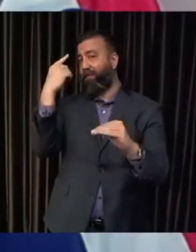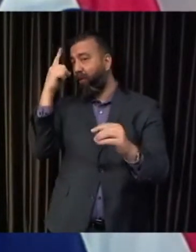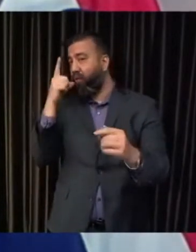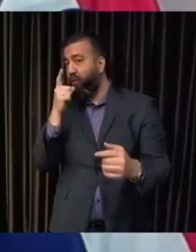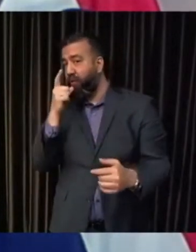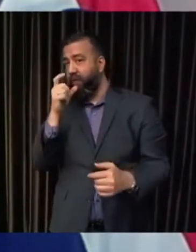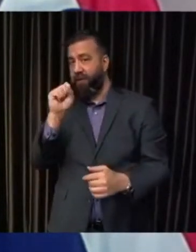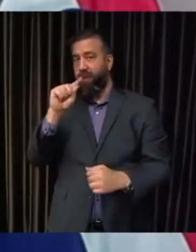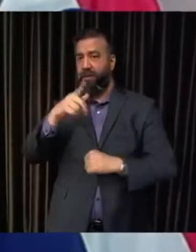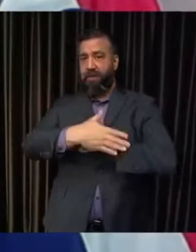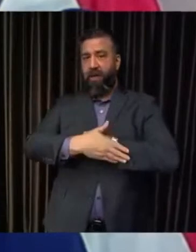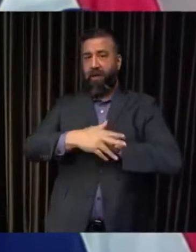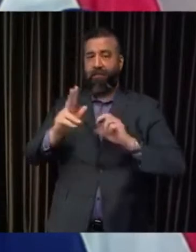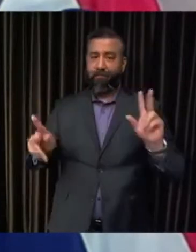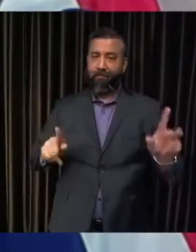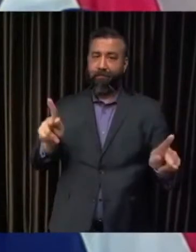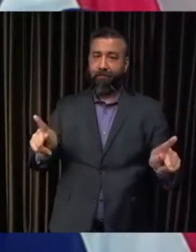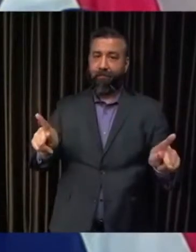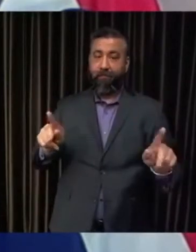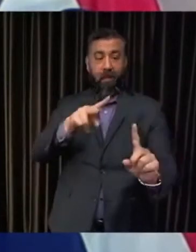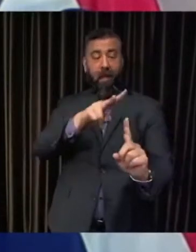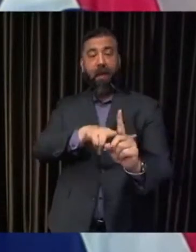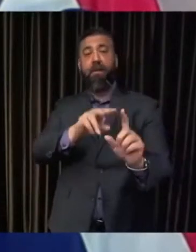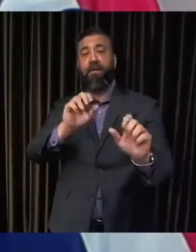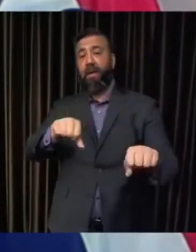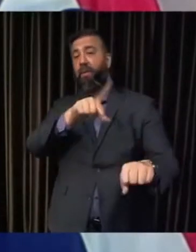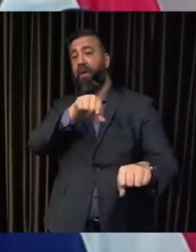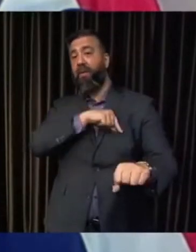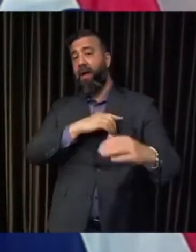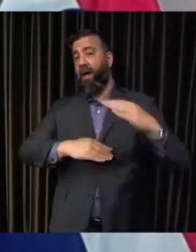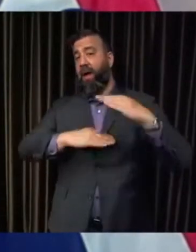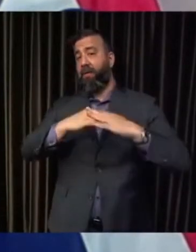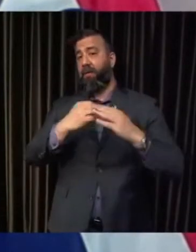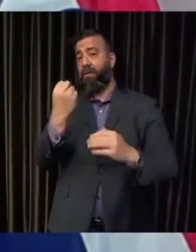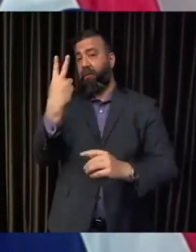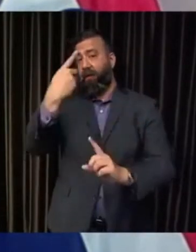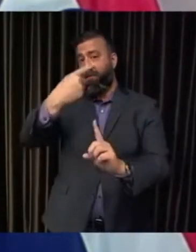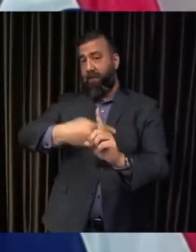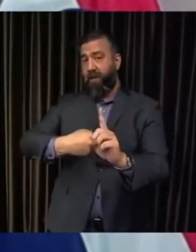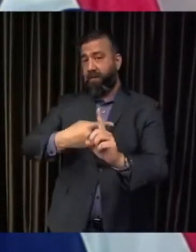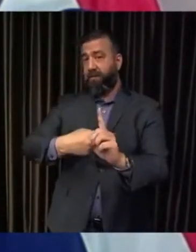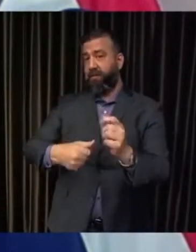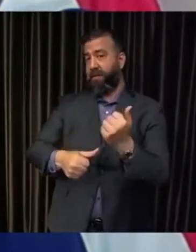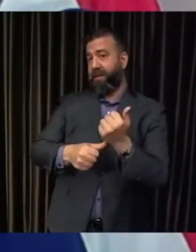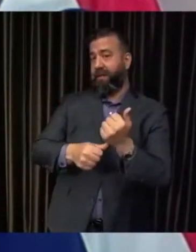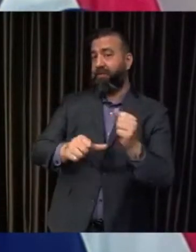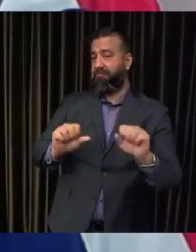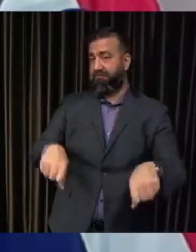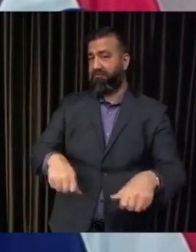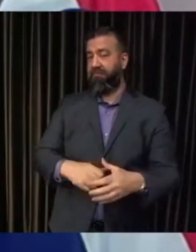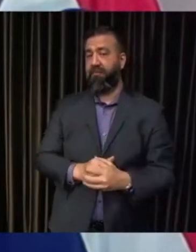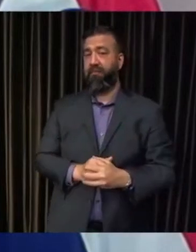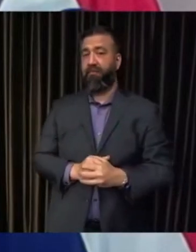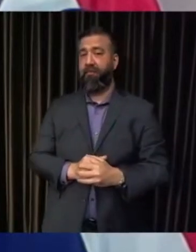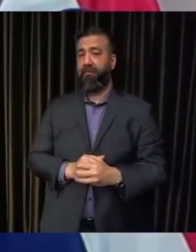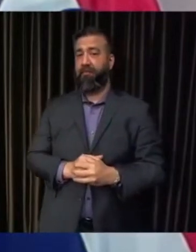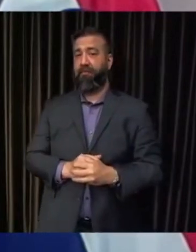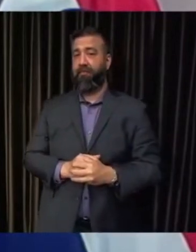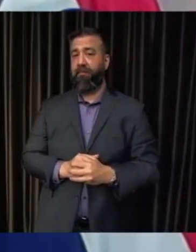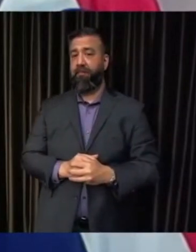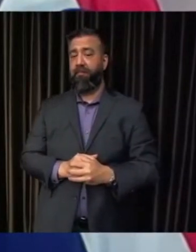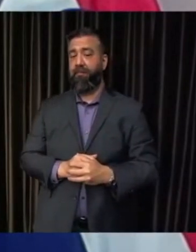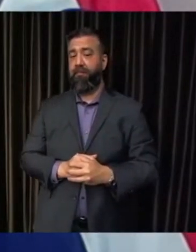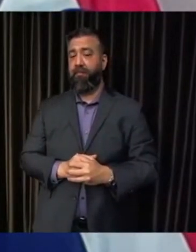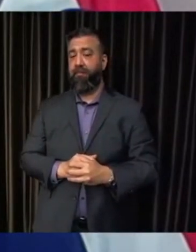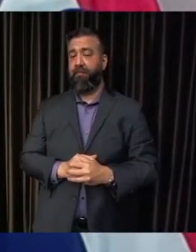residents. Applicants may be eligible for up to a maximum of 12 months of emergency rental assistance, and households that